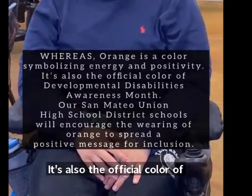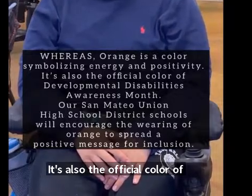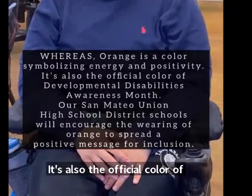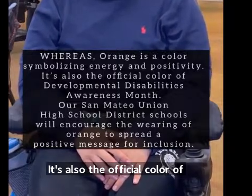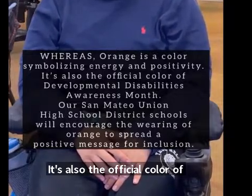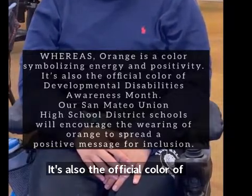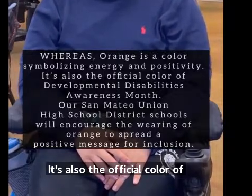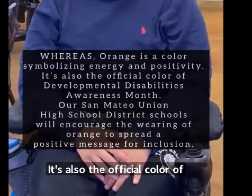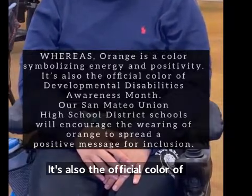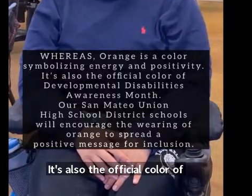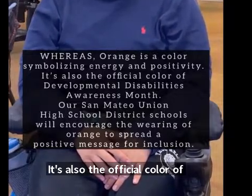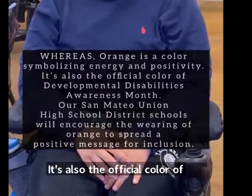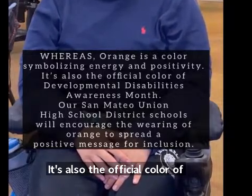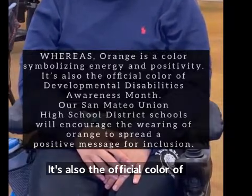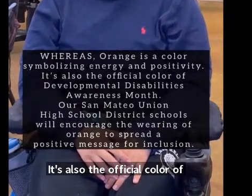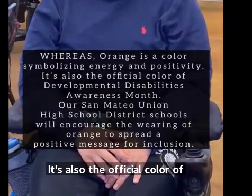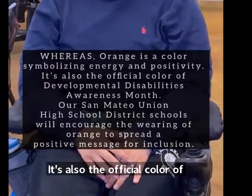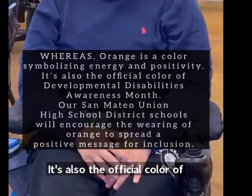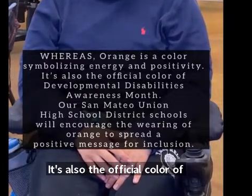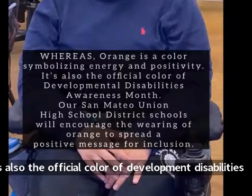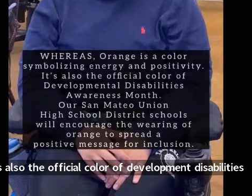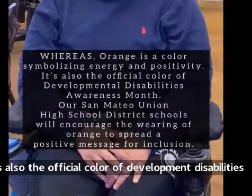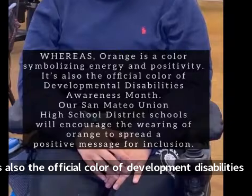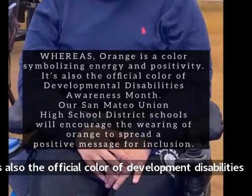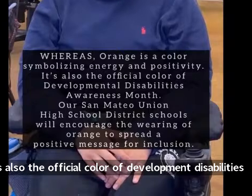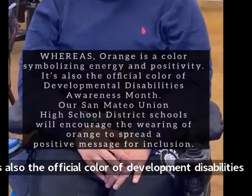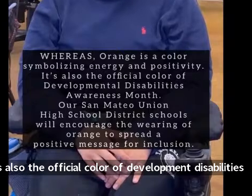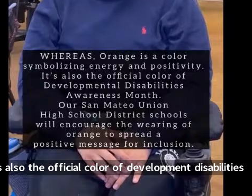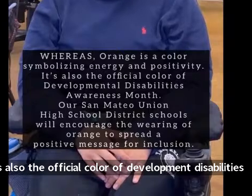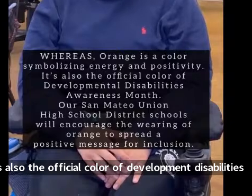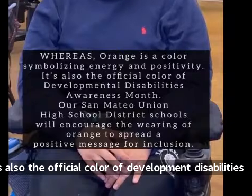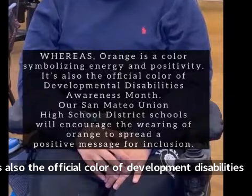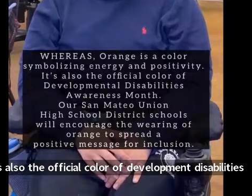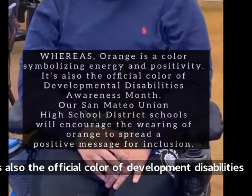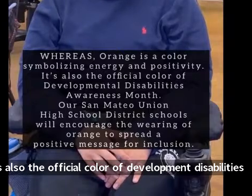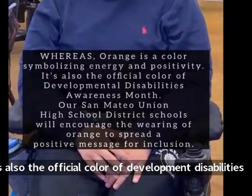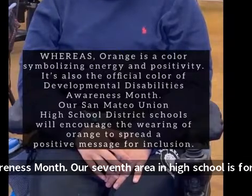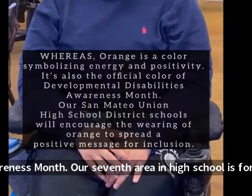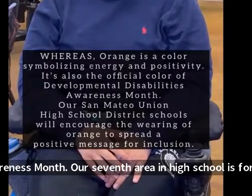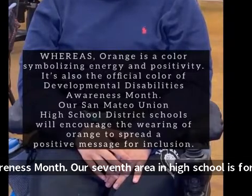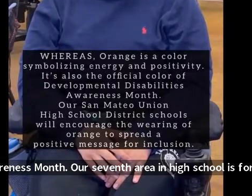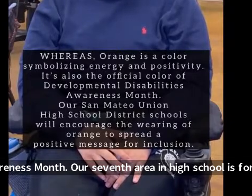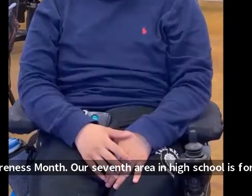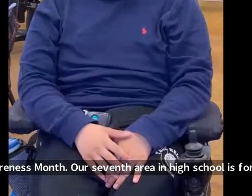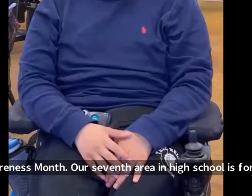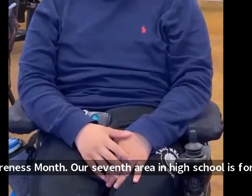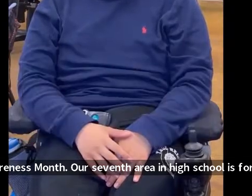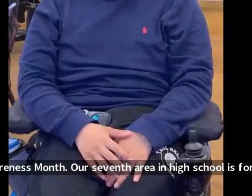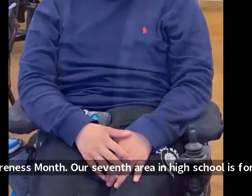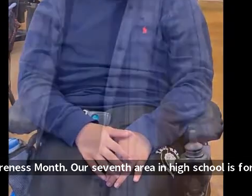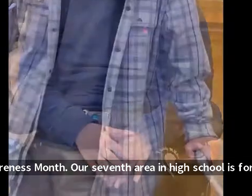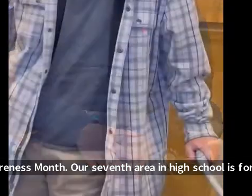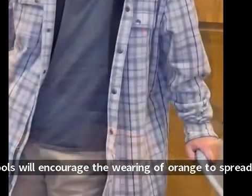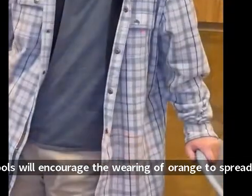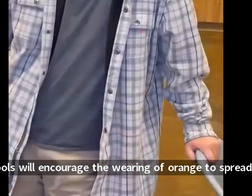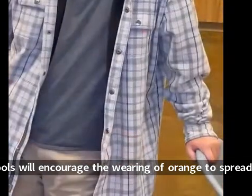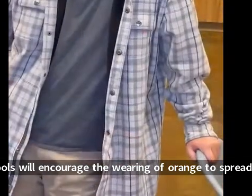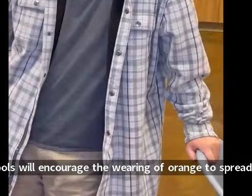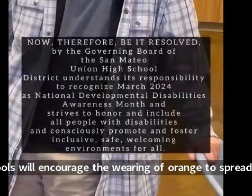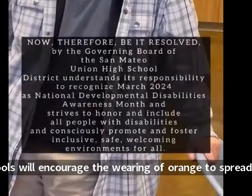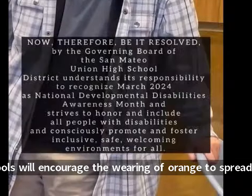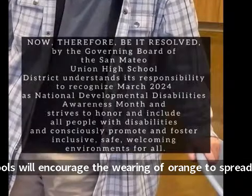San Mateo Union High School District schools will encourage the wearing of orange to spread a positive message for